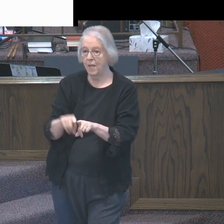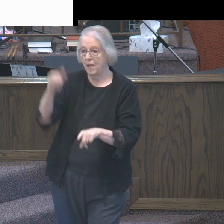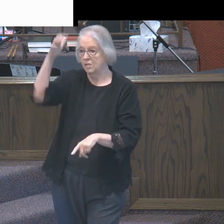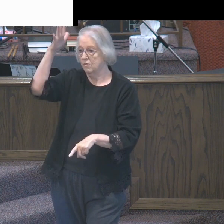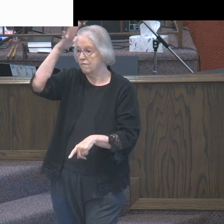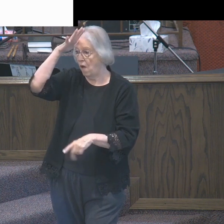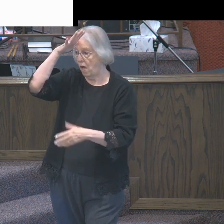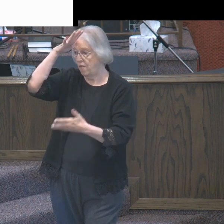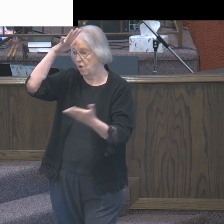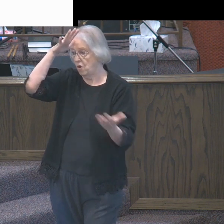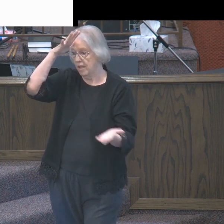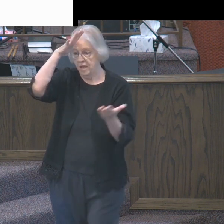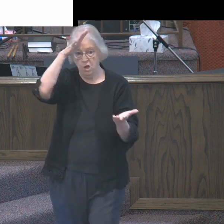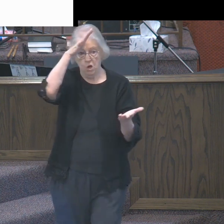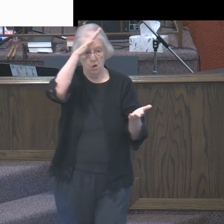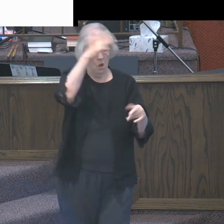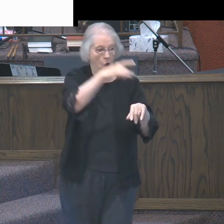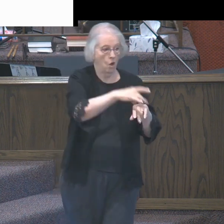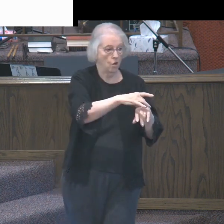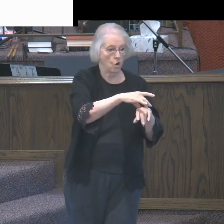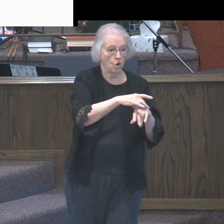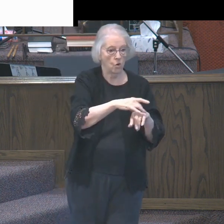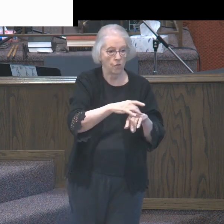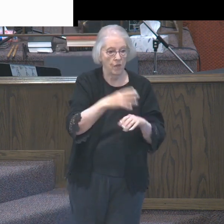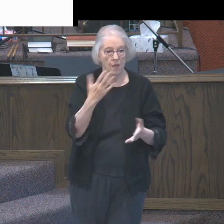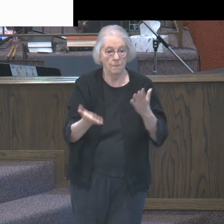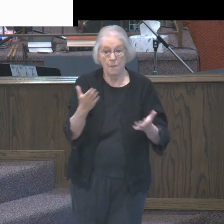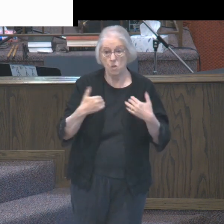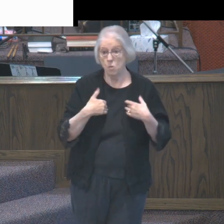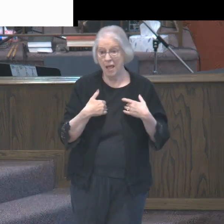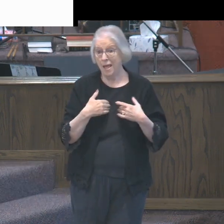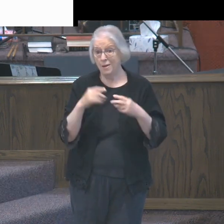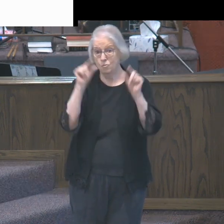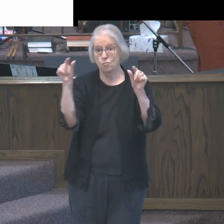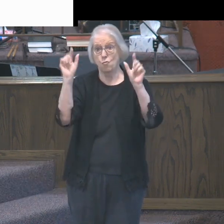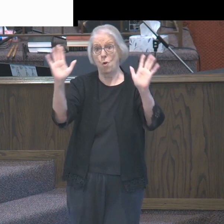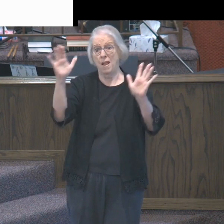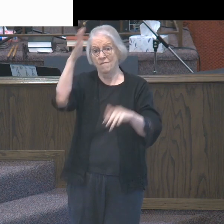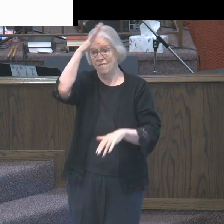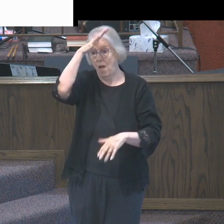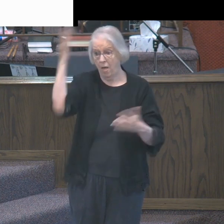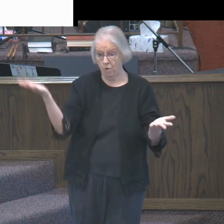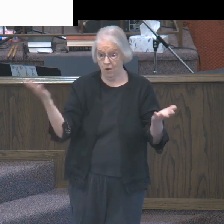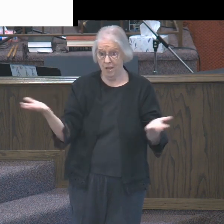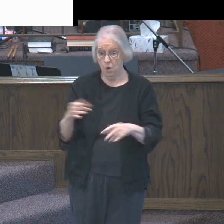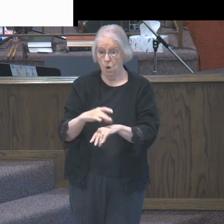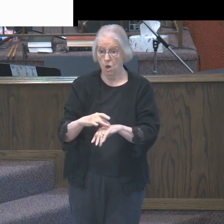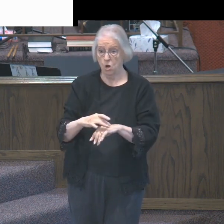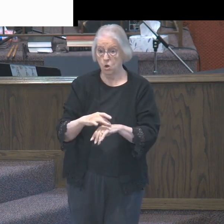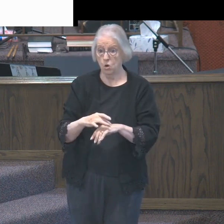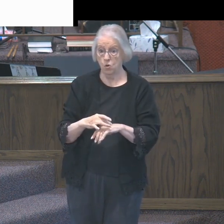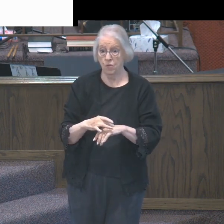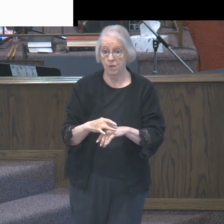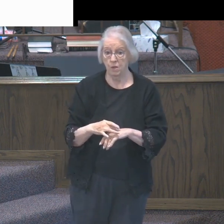Even those of you who had a great relationship with your earthly father, I let my